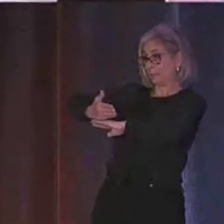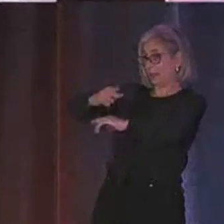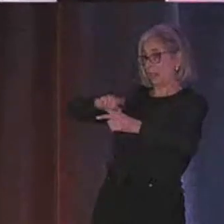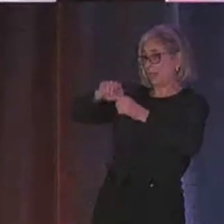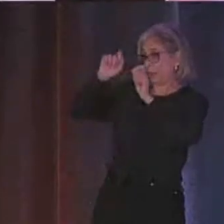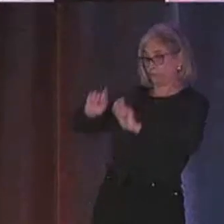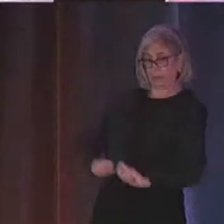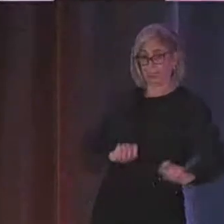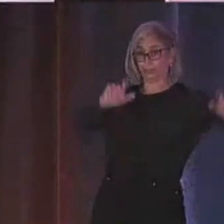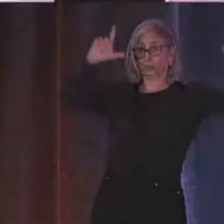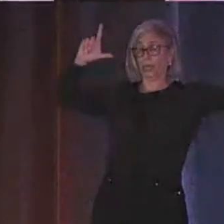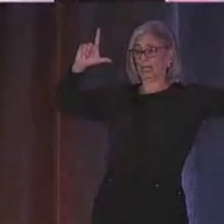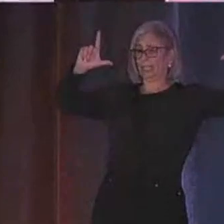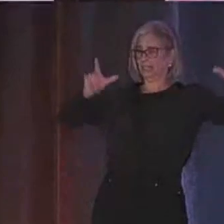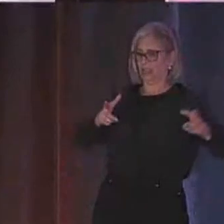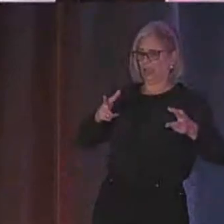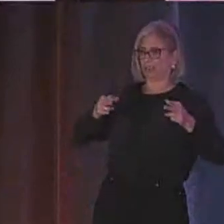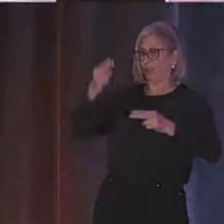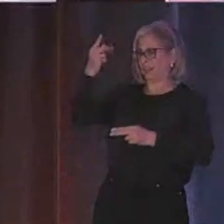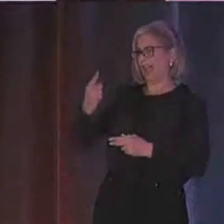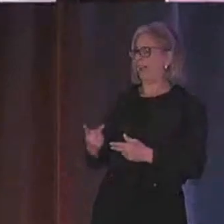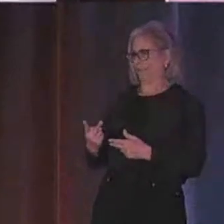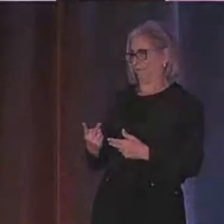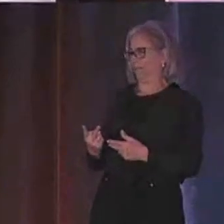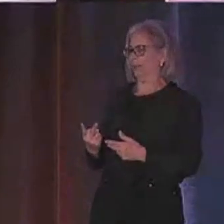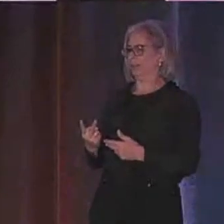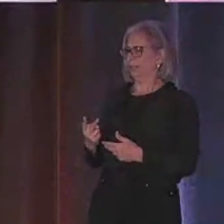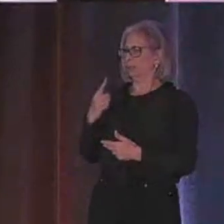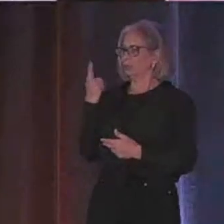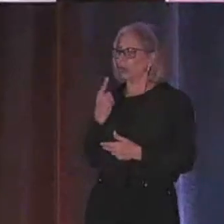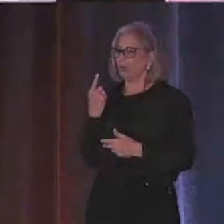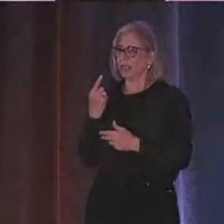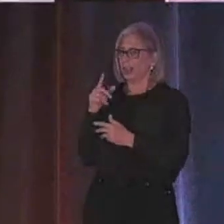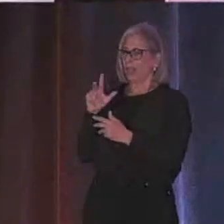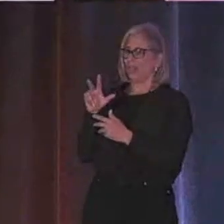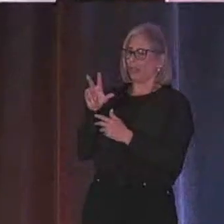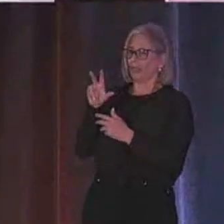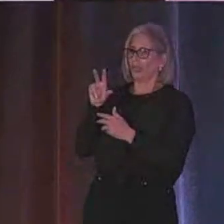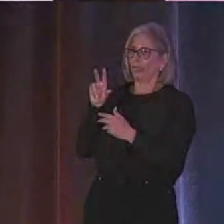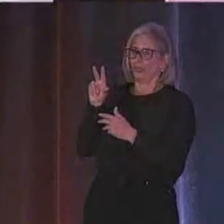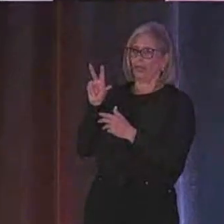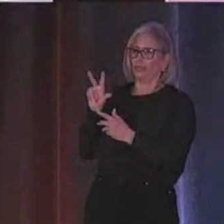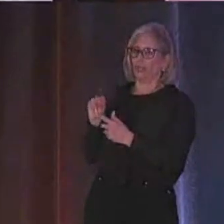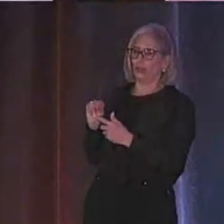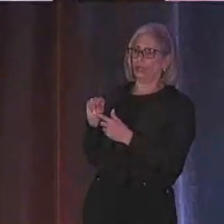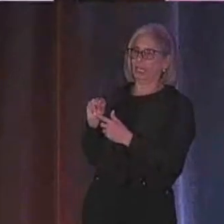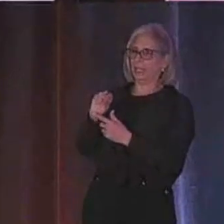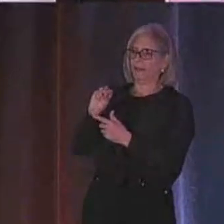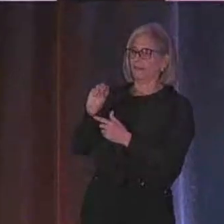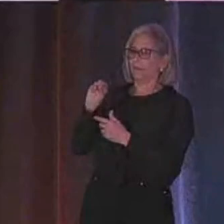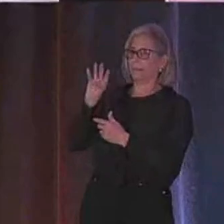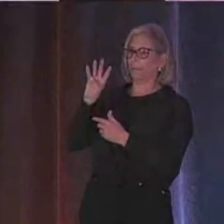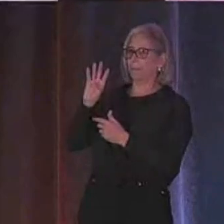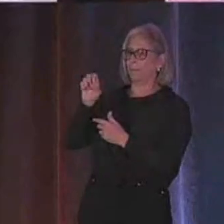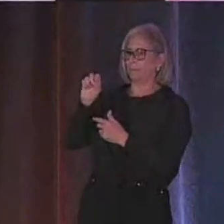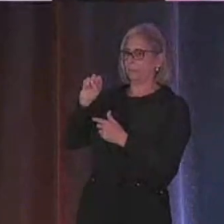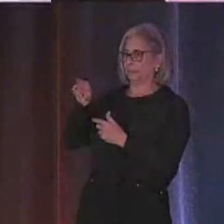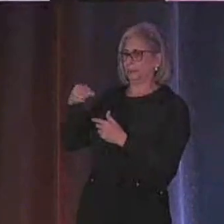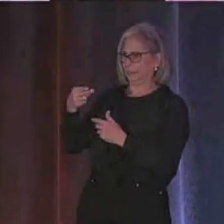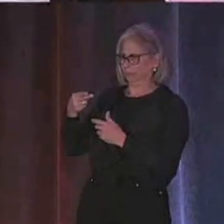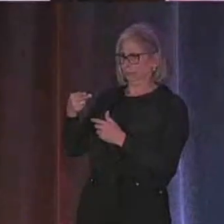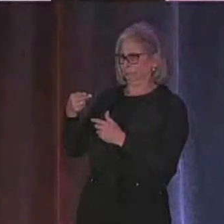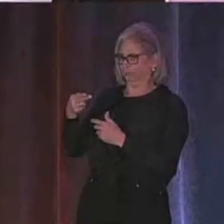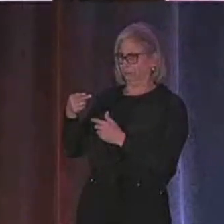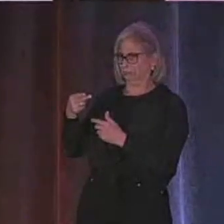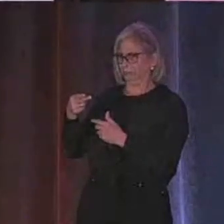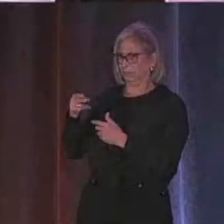big screens, it cut the frame rate right in half because it was only 30 frames per second hardware. And so for us, it was really important to